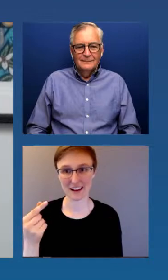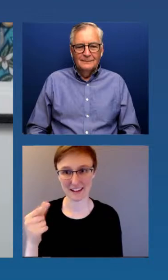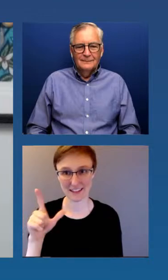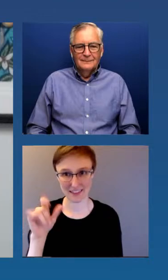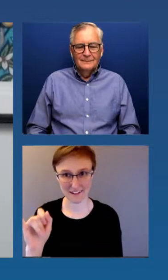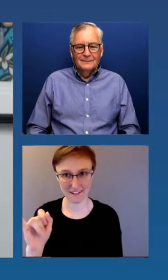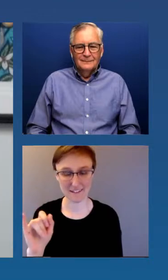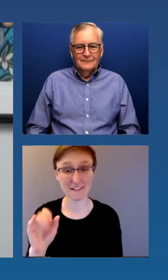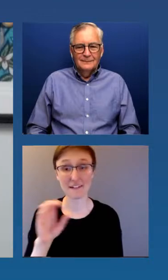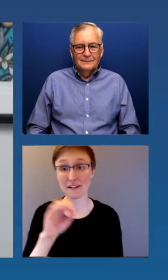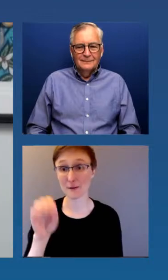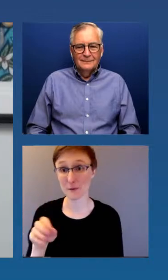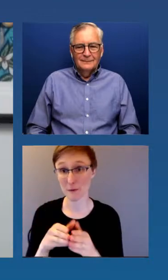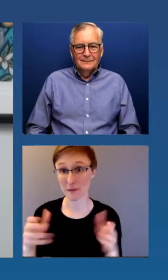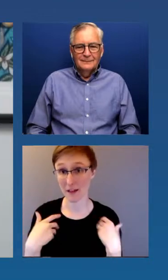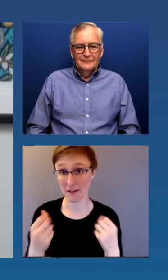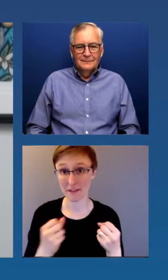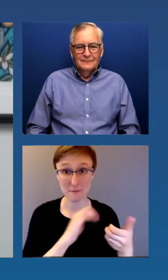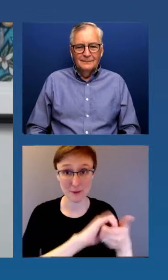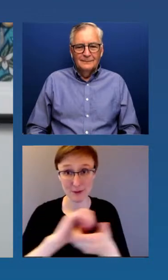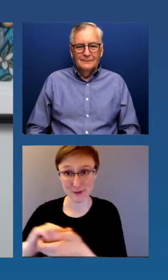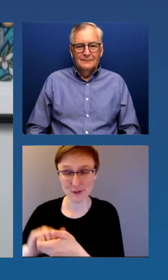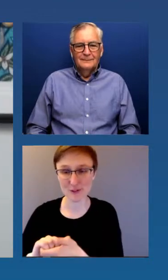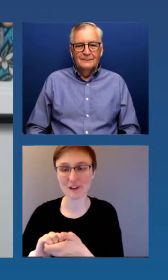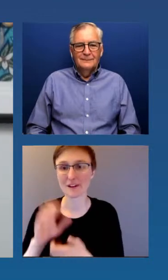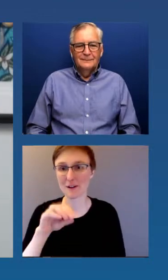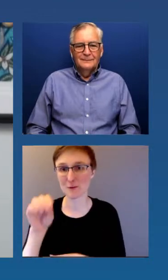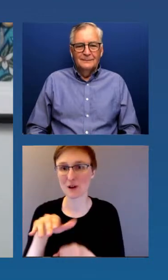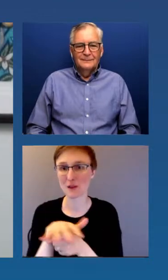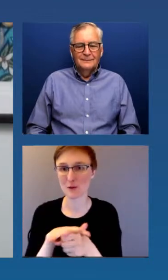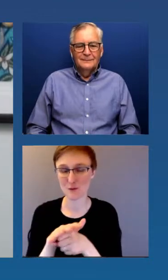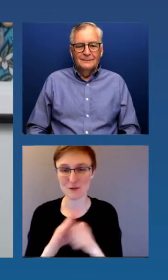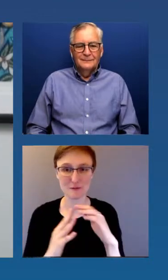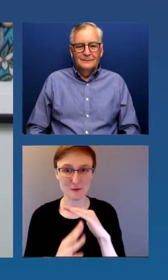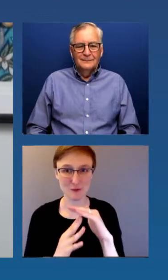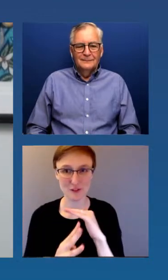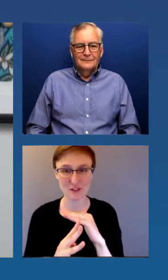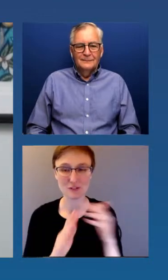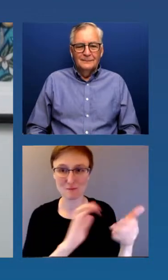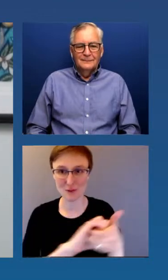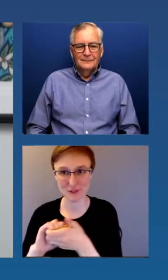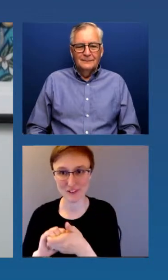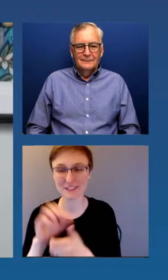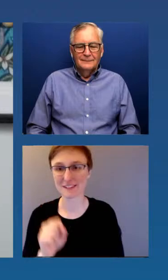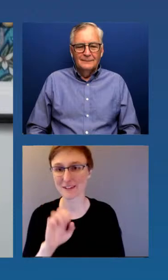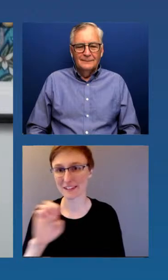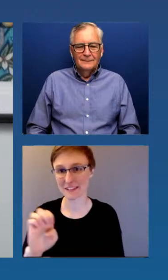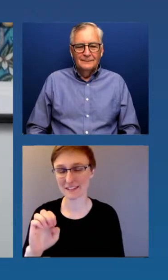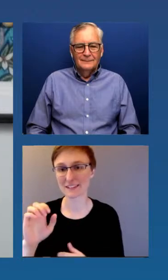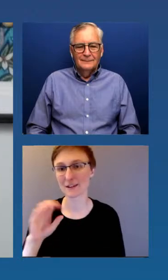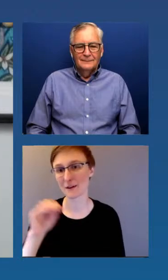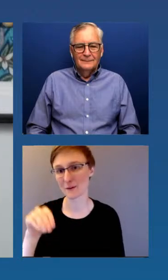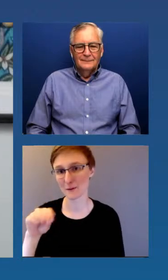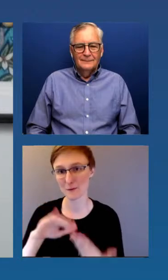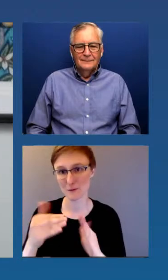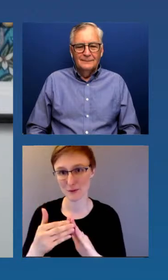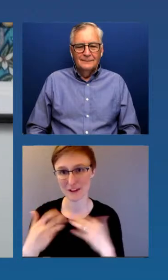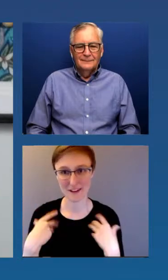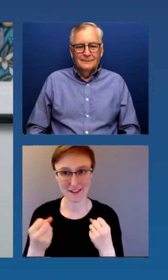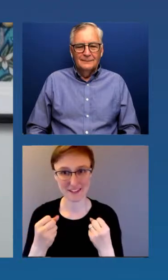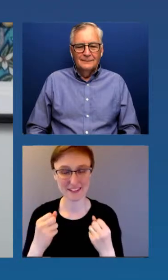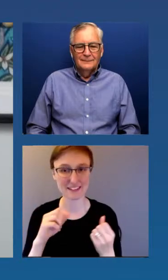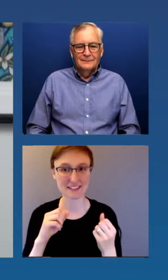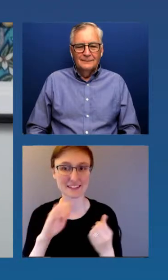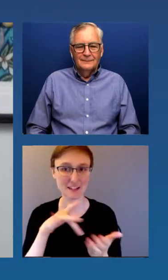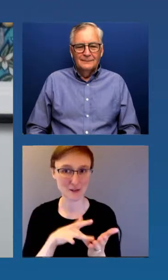at the Ottawa Local Immigration Partnership, the Southeast Ottawa Community Health Center, and the Ottawa Neighborhood Study. So